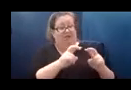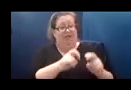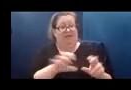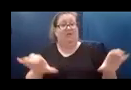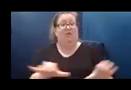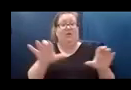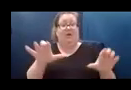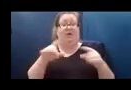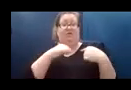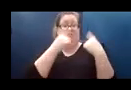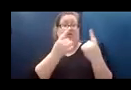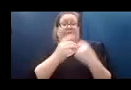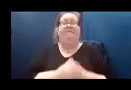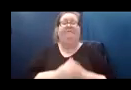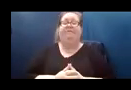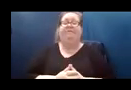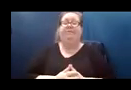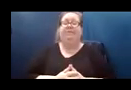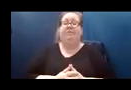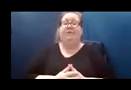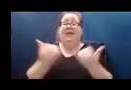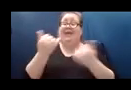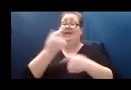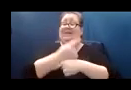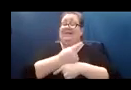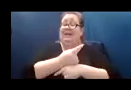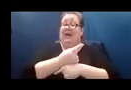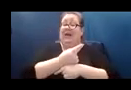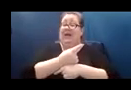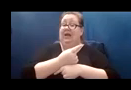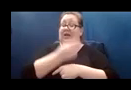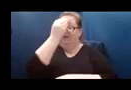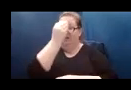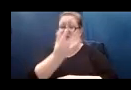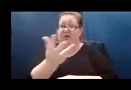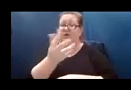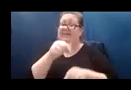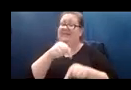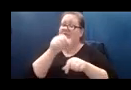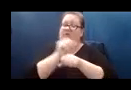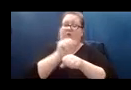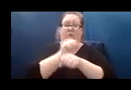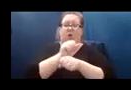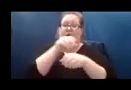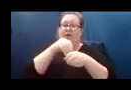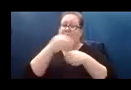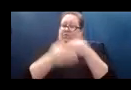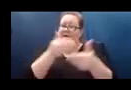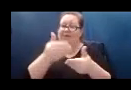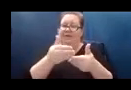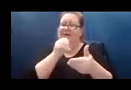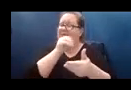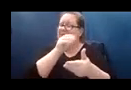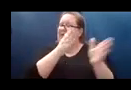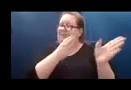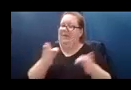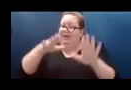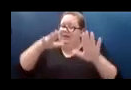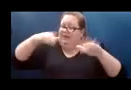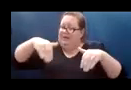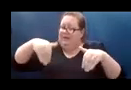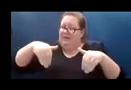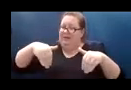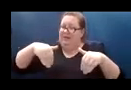to this point. What we're sharing today is very much a work in progress. It's not the plan. We don't yet have